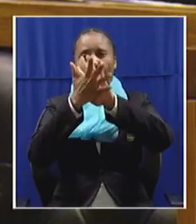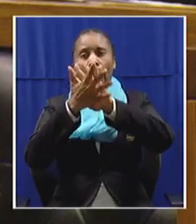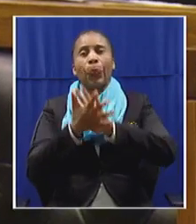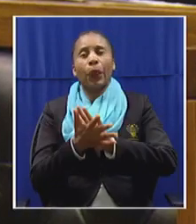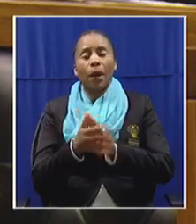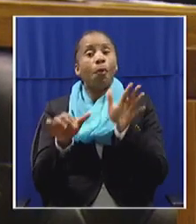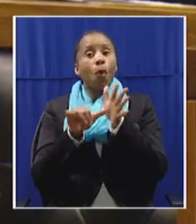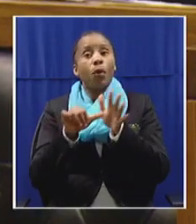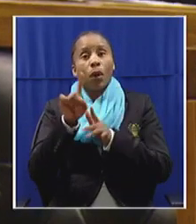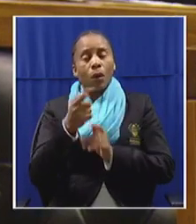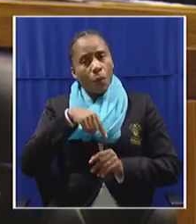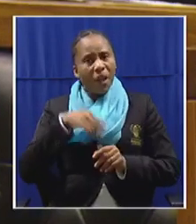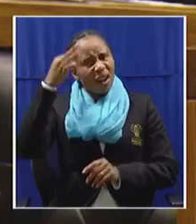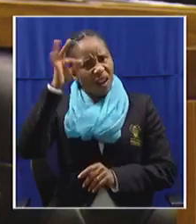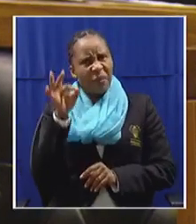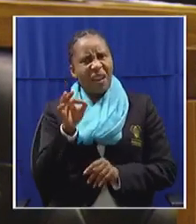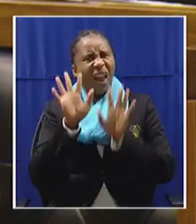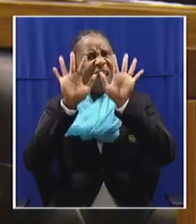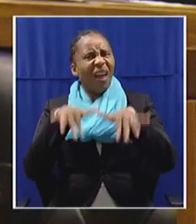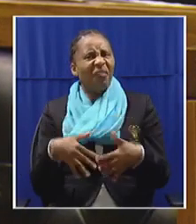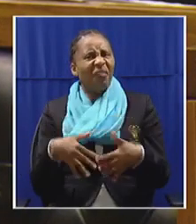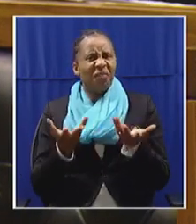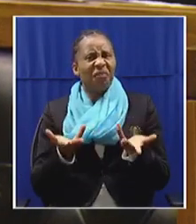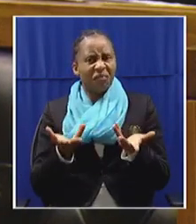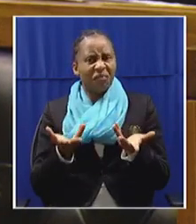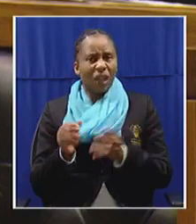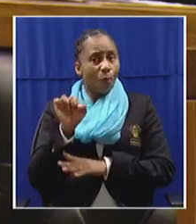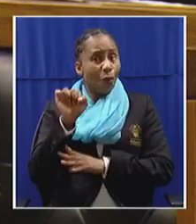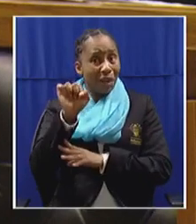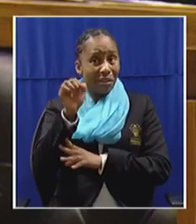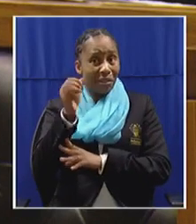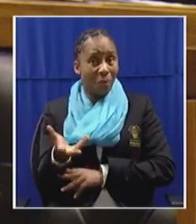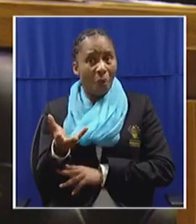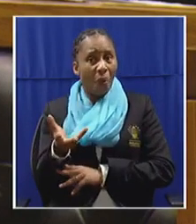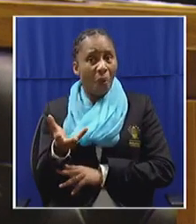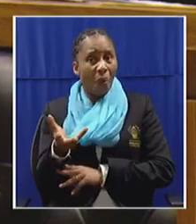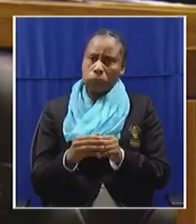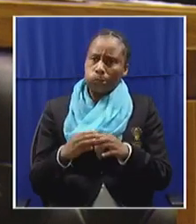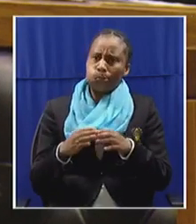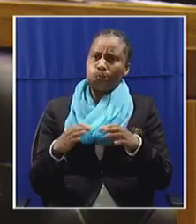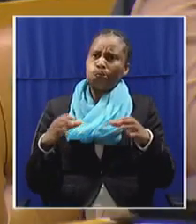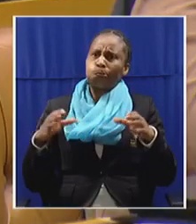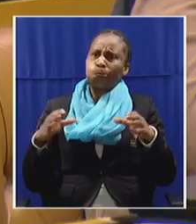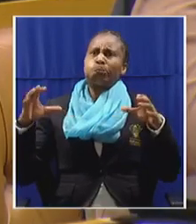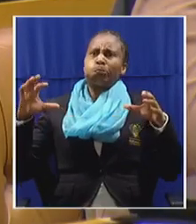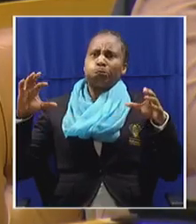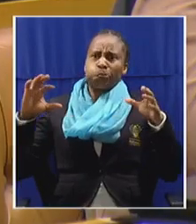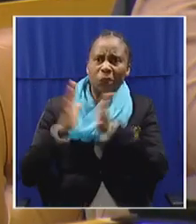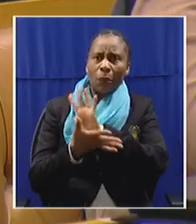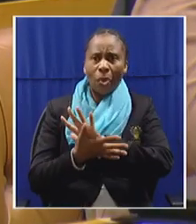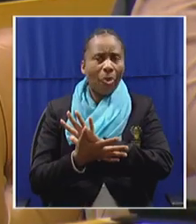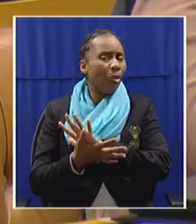important that as government, we should not leave these service delivery protests just to go unabated.